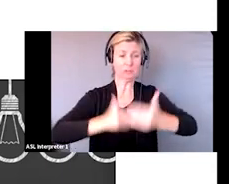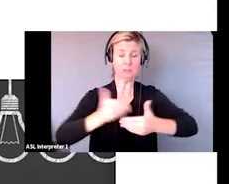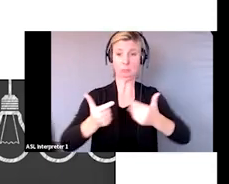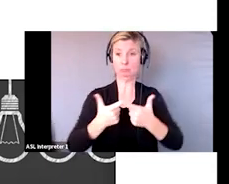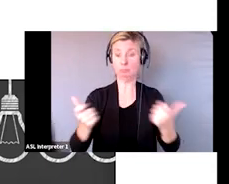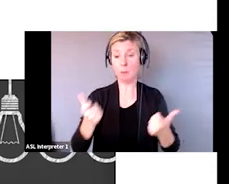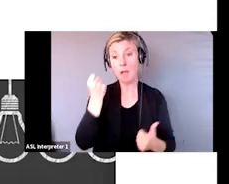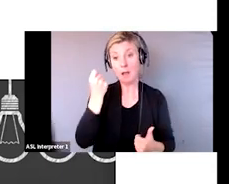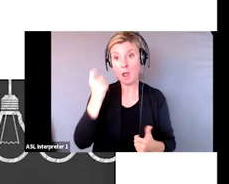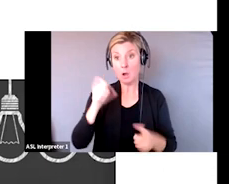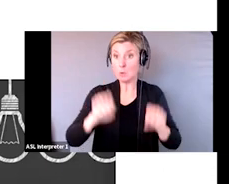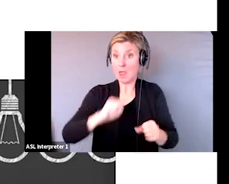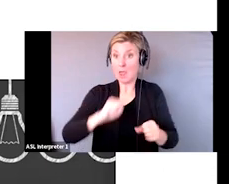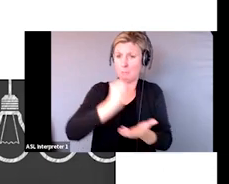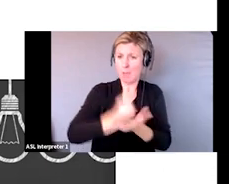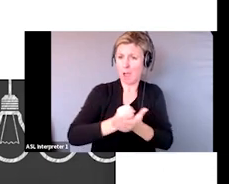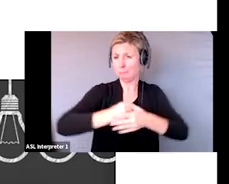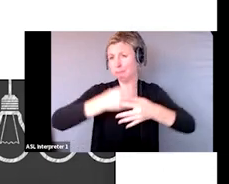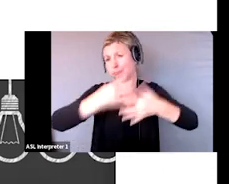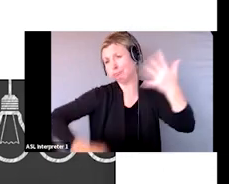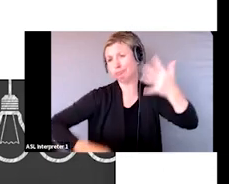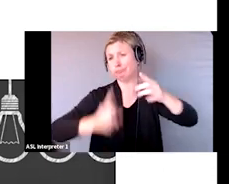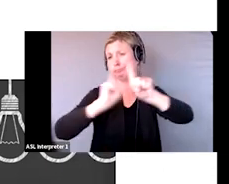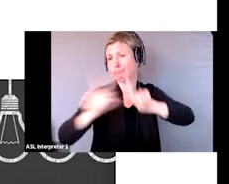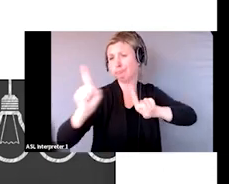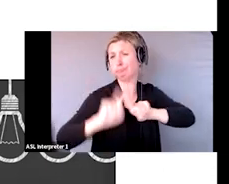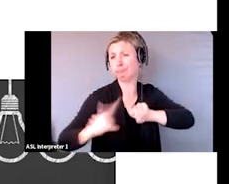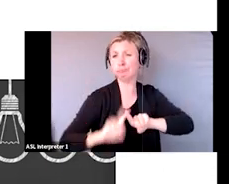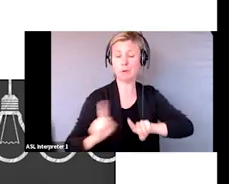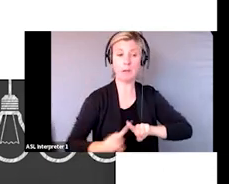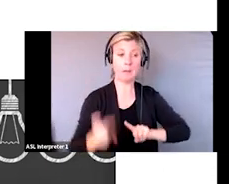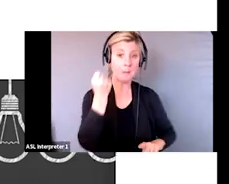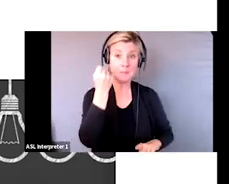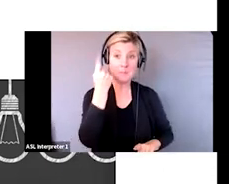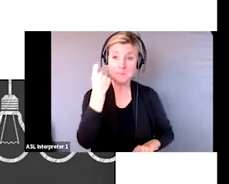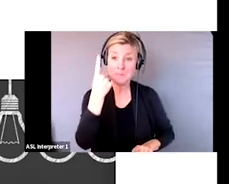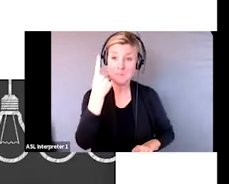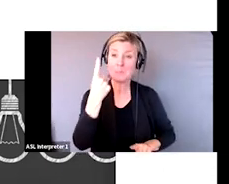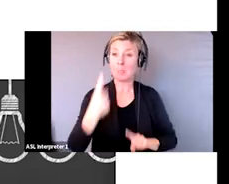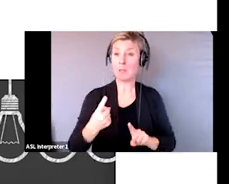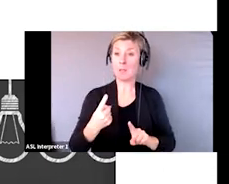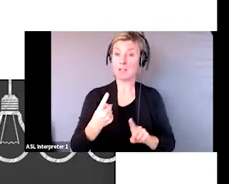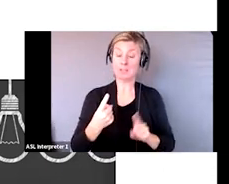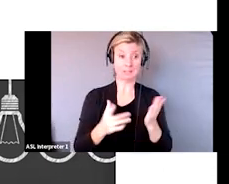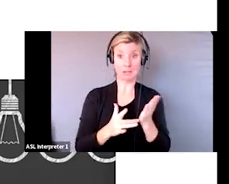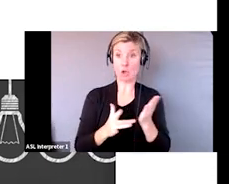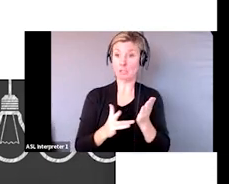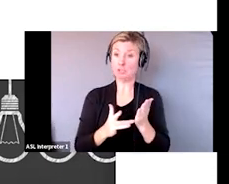many different fields. The thing to keep in mind is some areas of technology will be